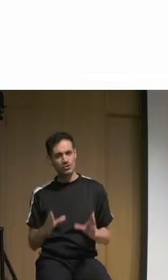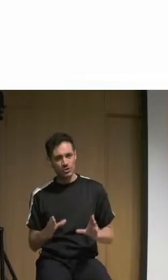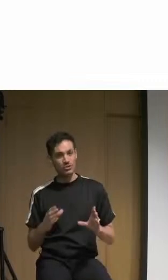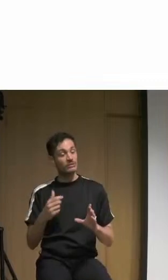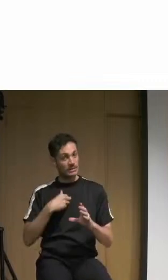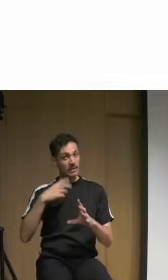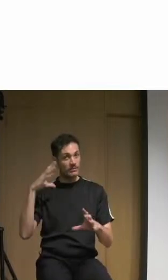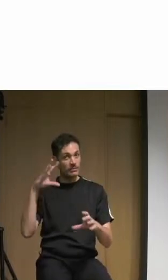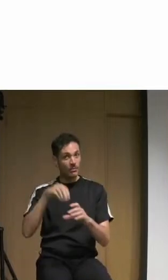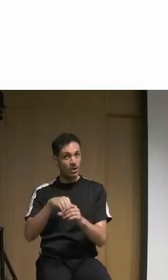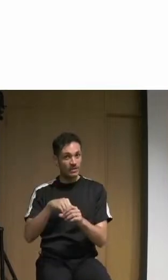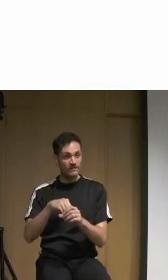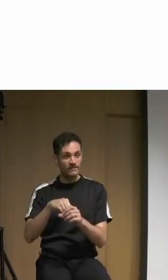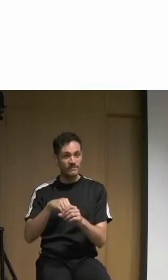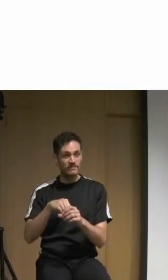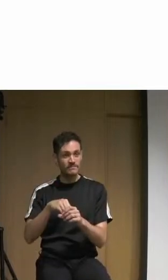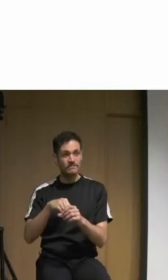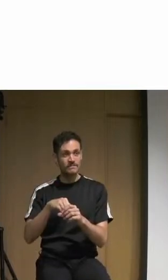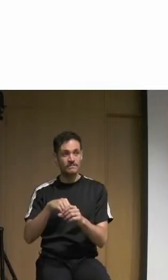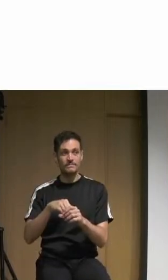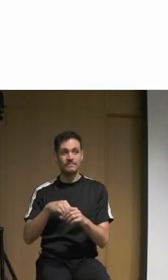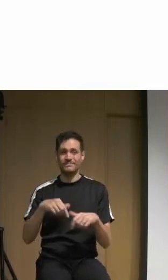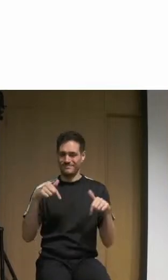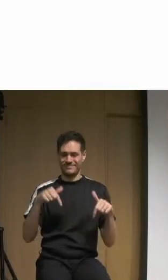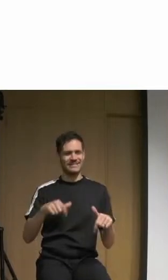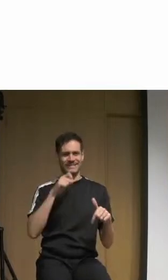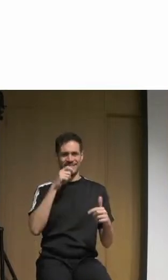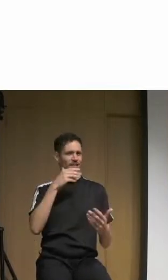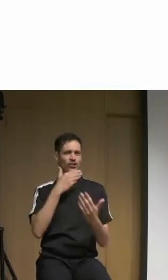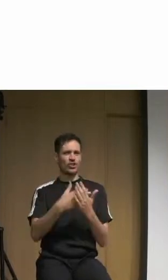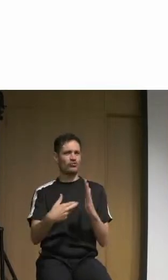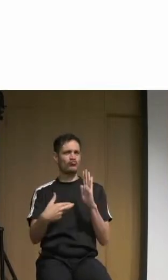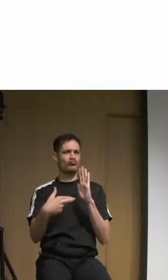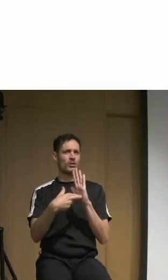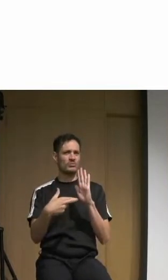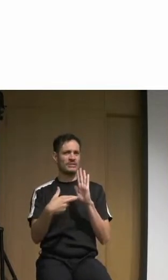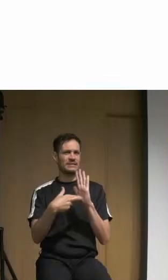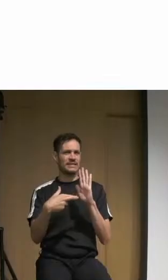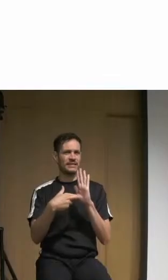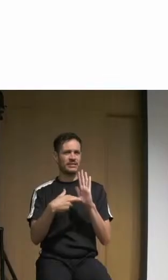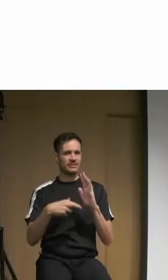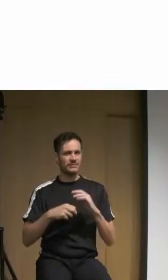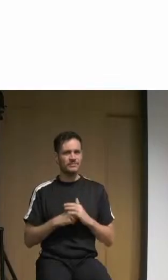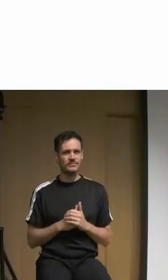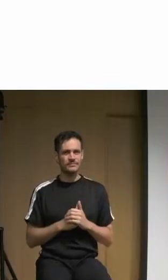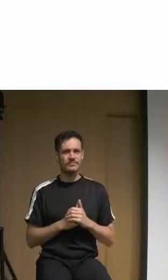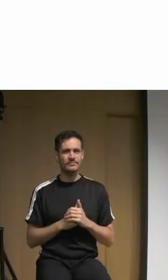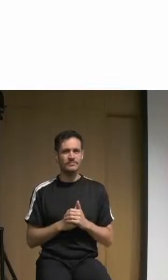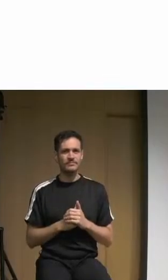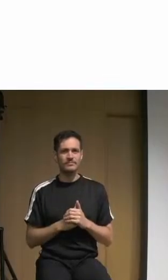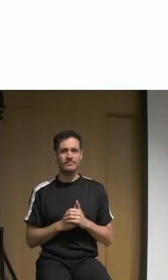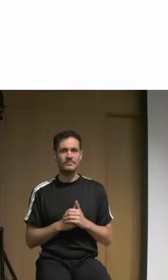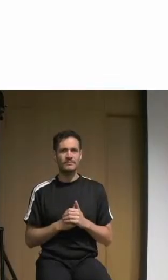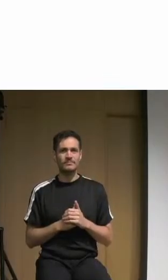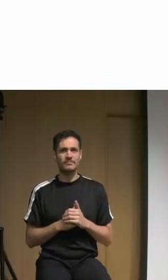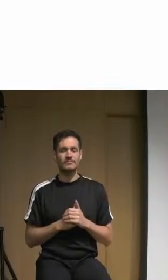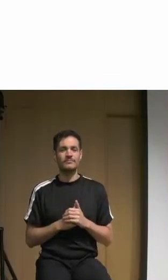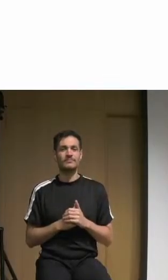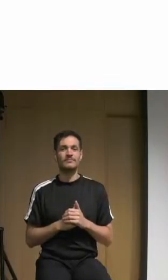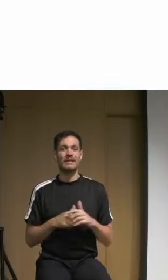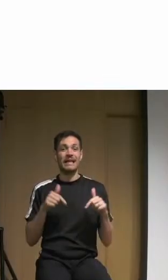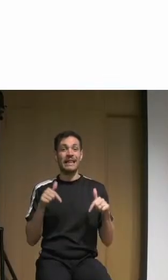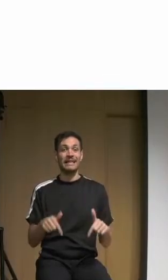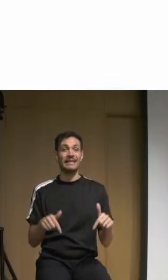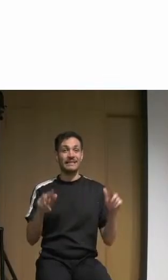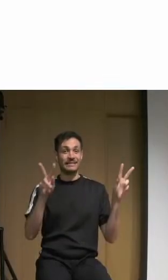part of, this is not a representation. And given that this particular issue is one